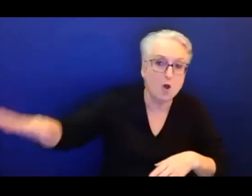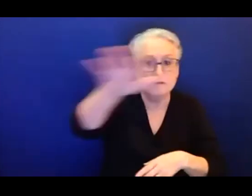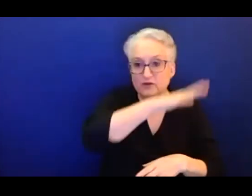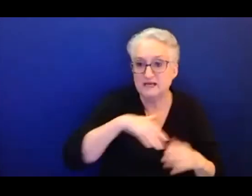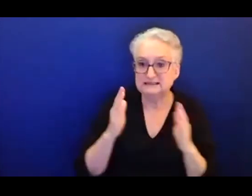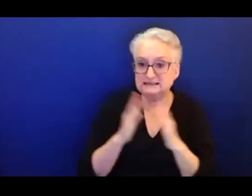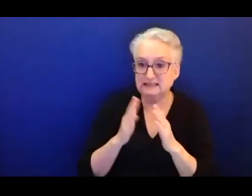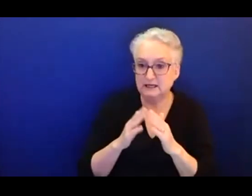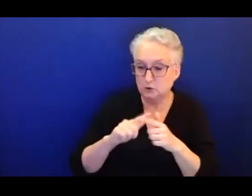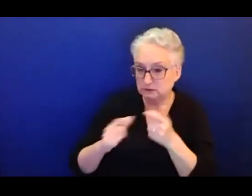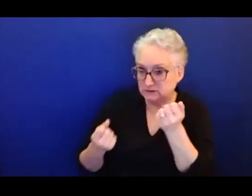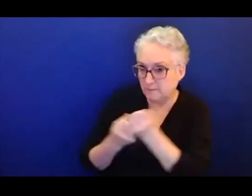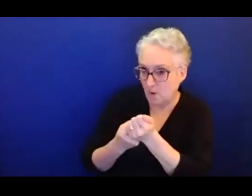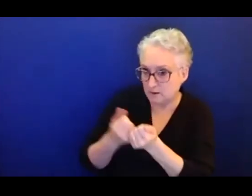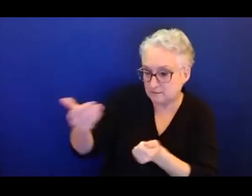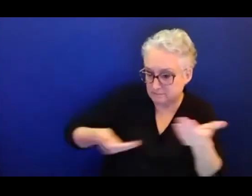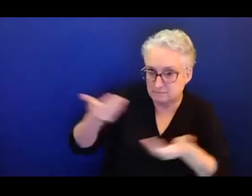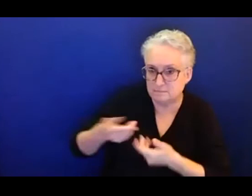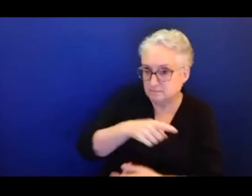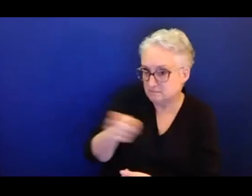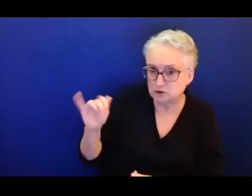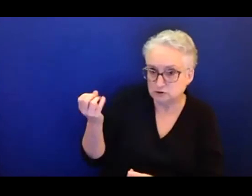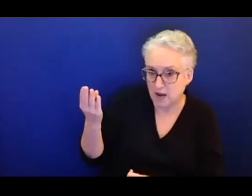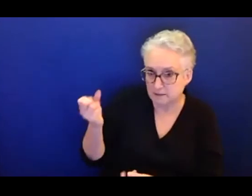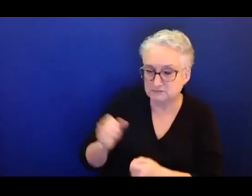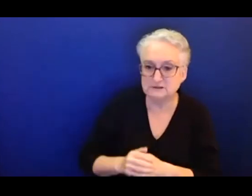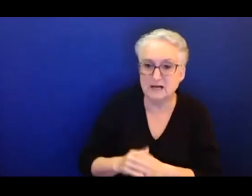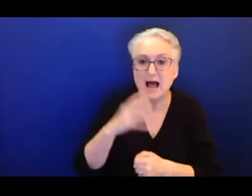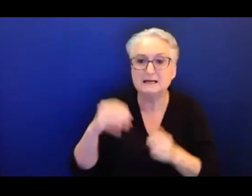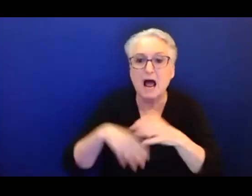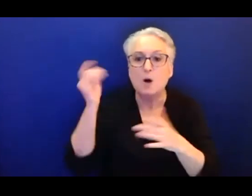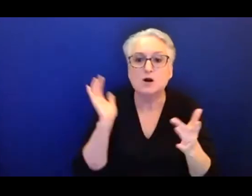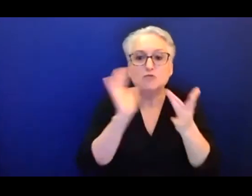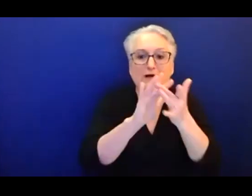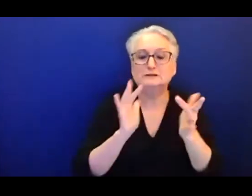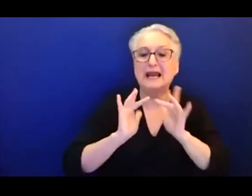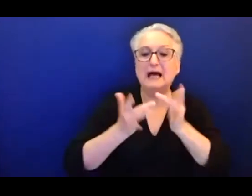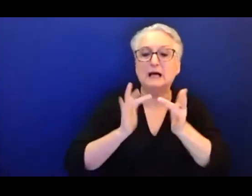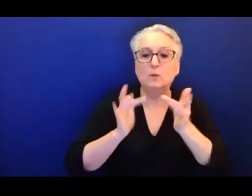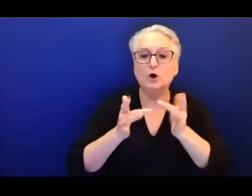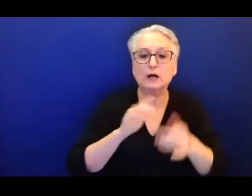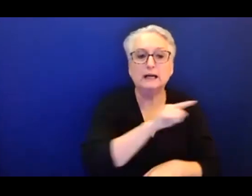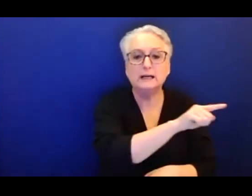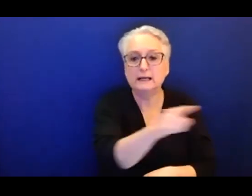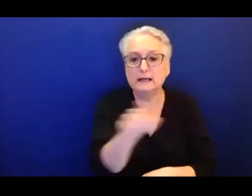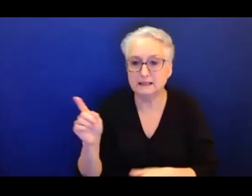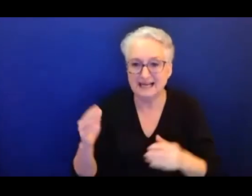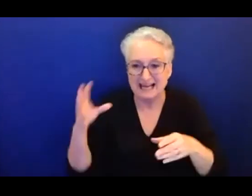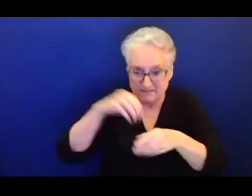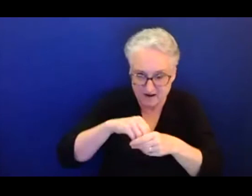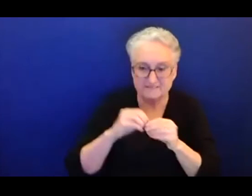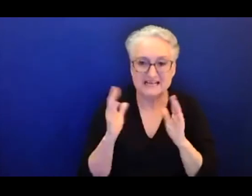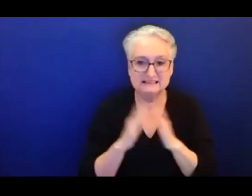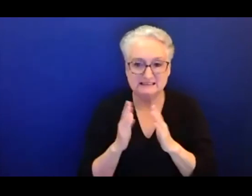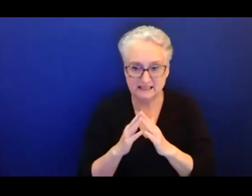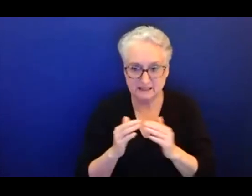and professional connections and networking within the city of Rochester. Our STEAM programming includes our mobile recreation programs,